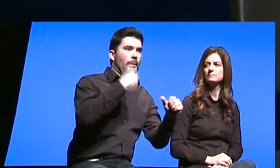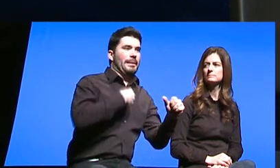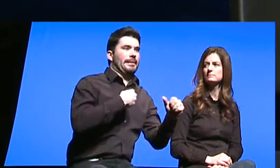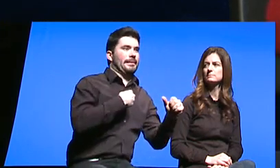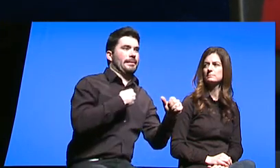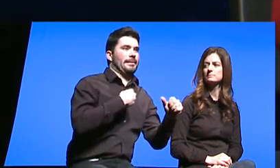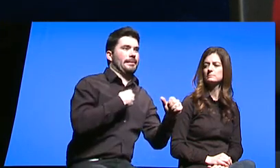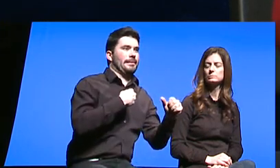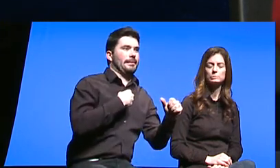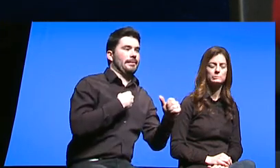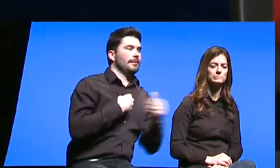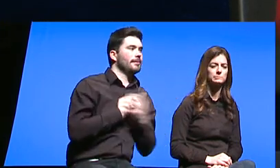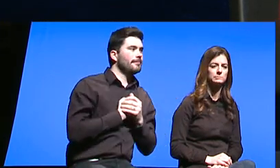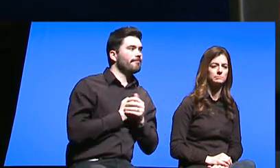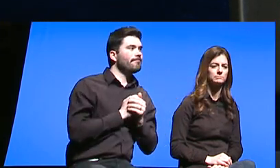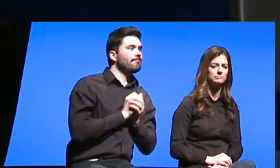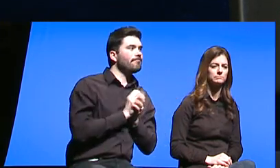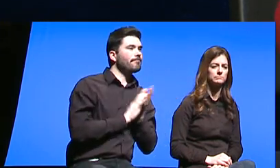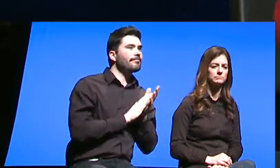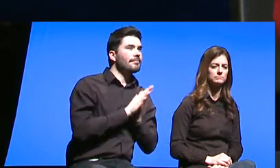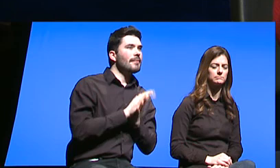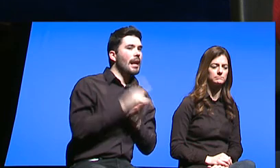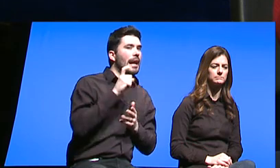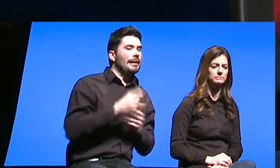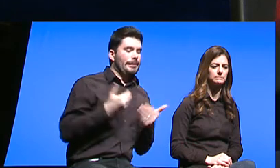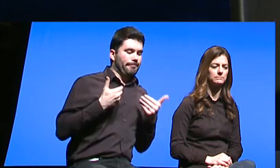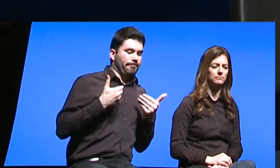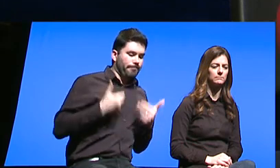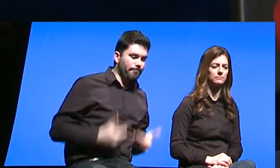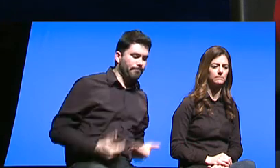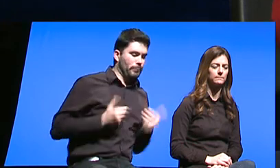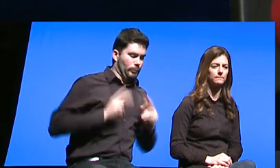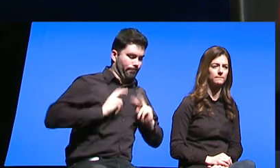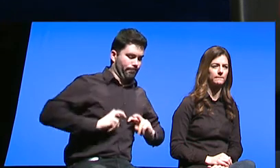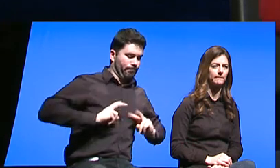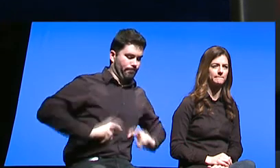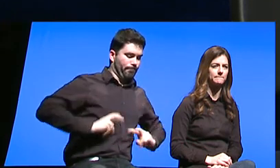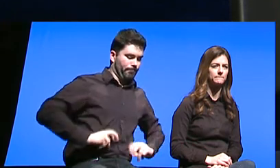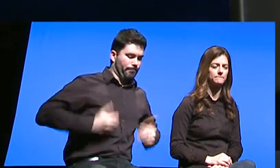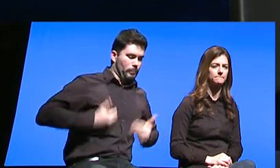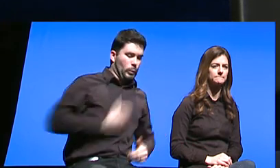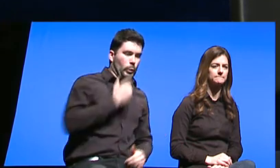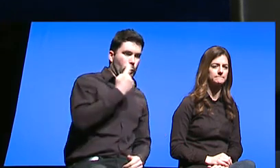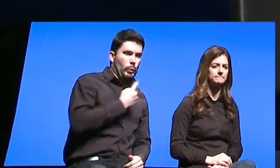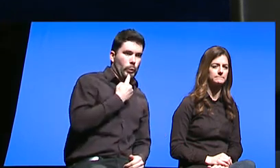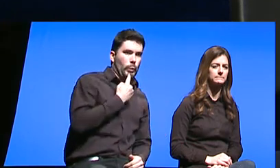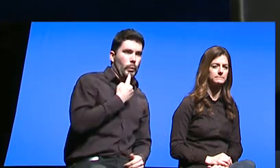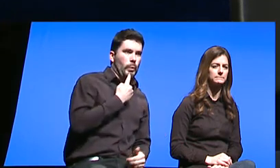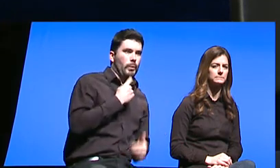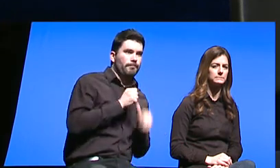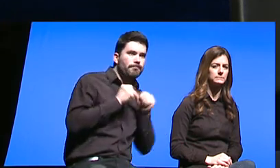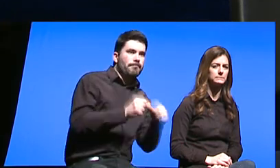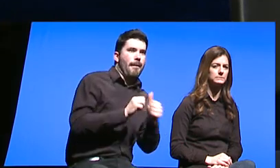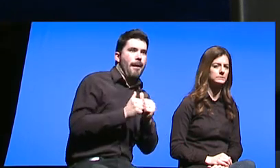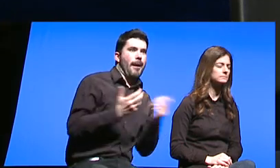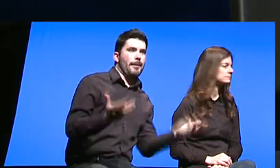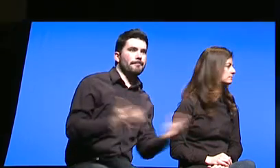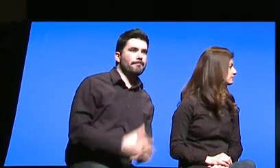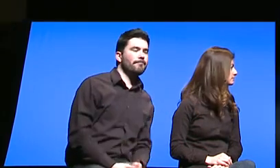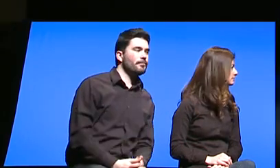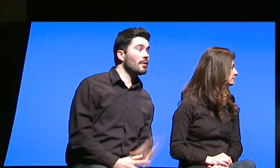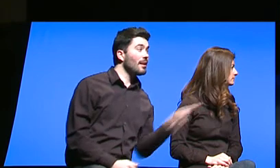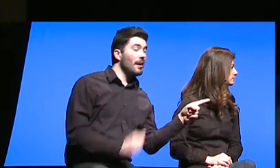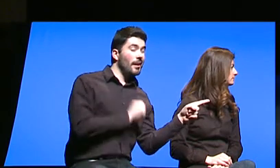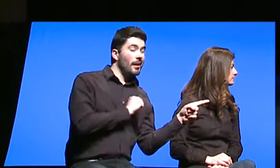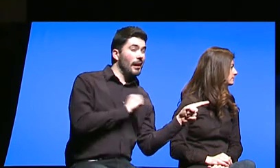need to realize who I am, what I am, and how I can continue. Well,